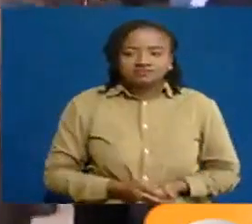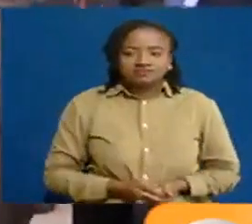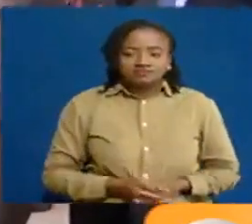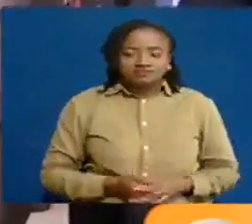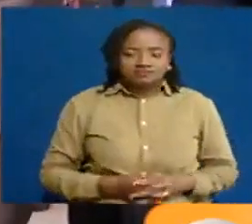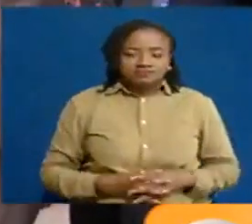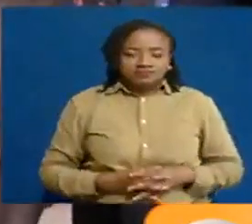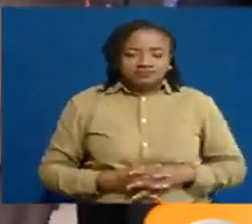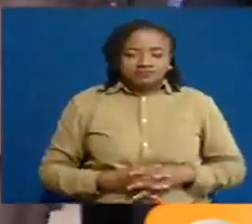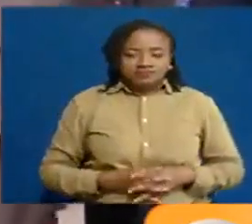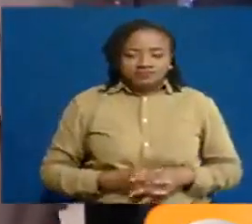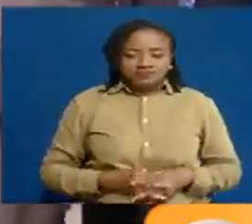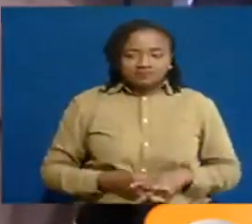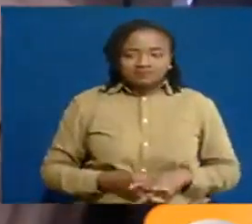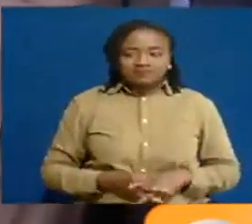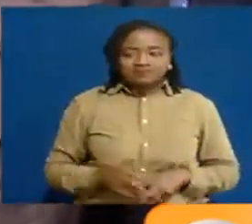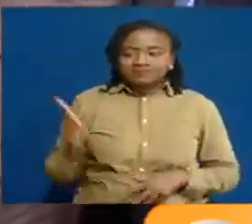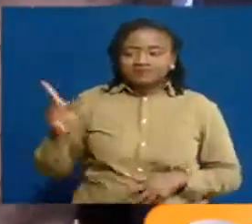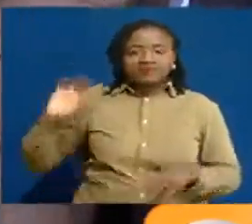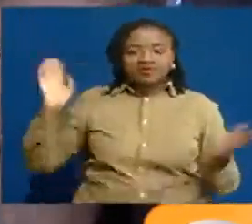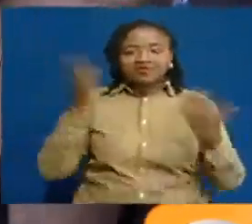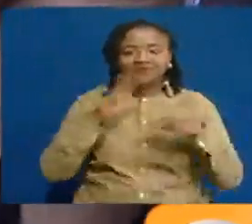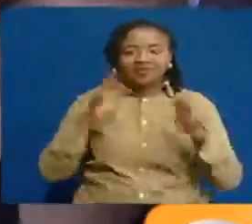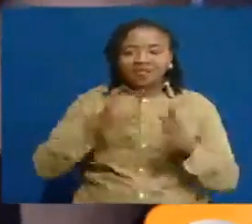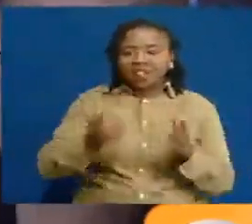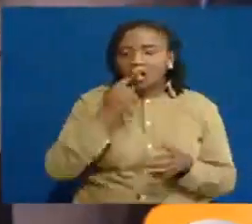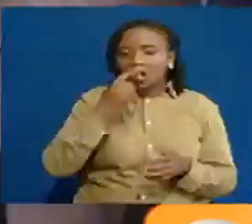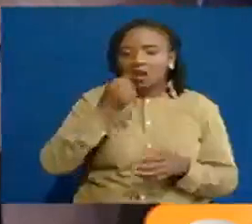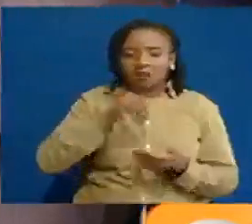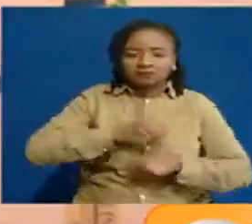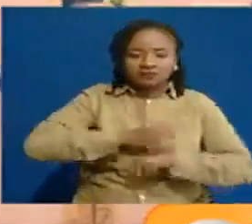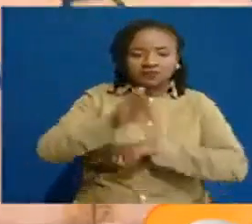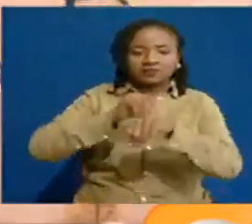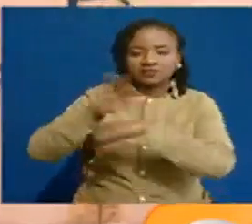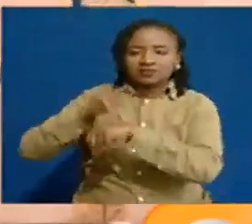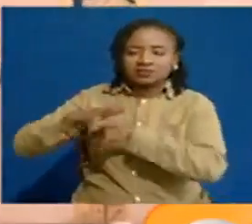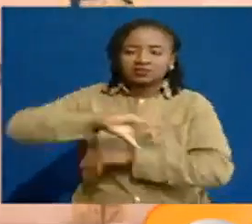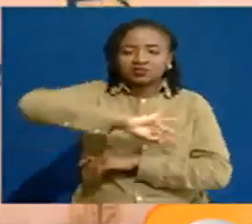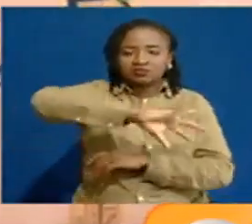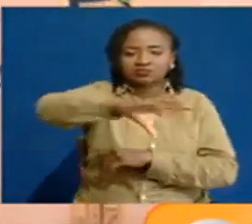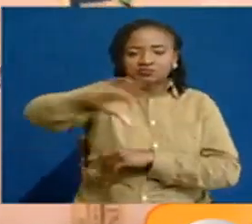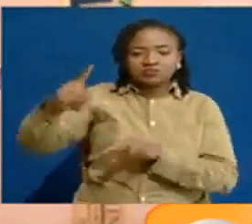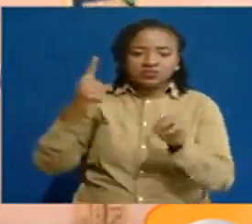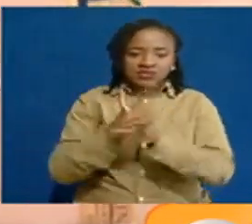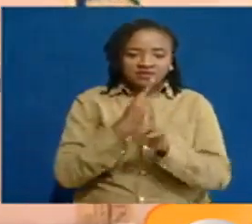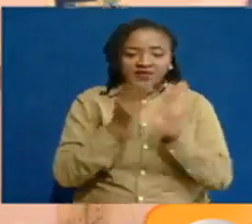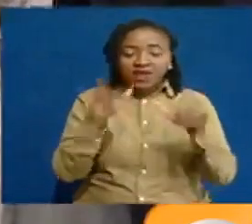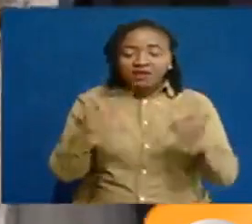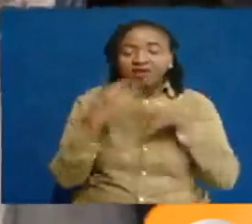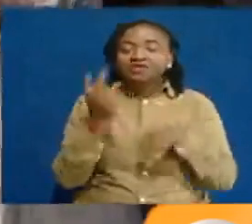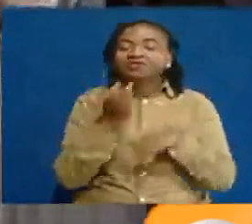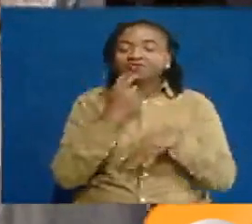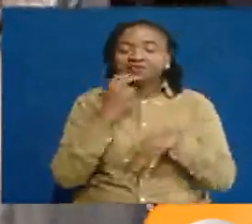The ministry has already flagged off medical supplies to counties ahead of the SHA rollout